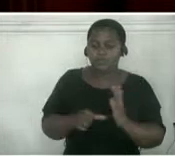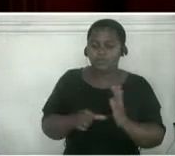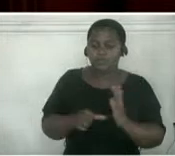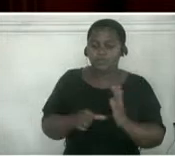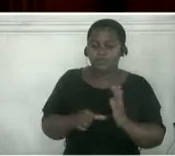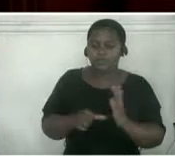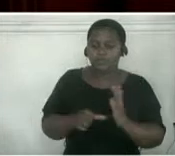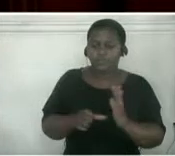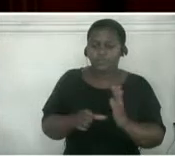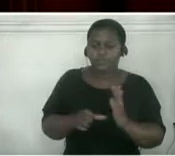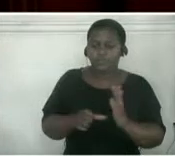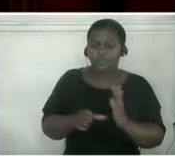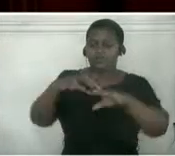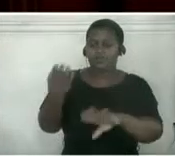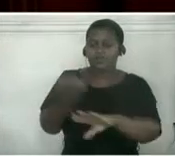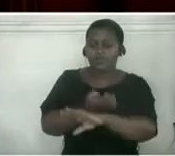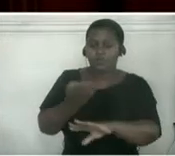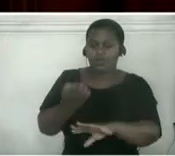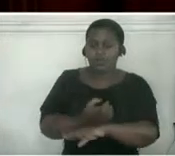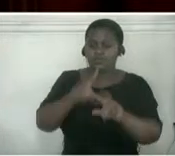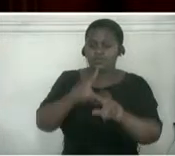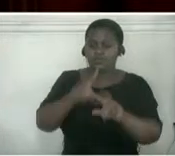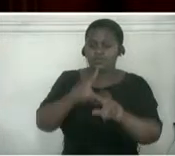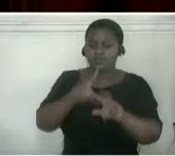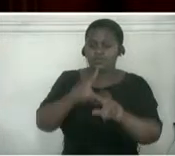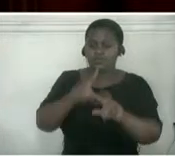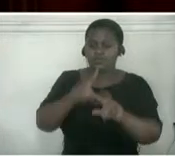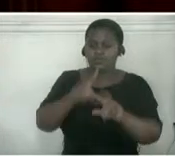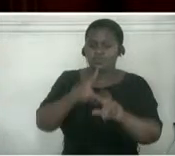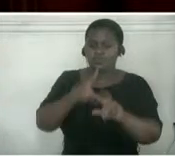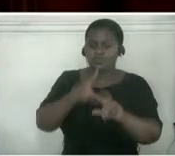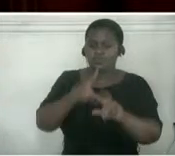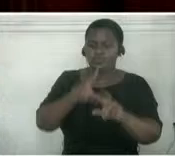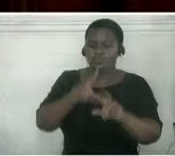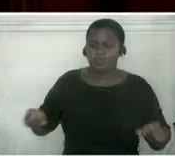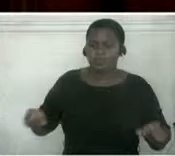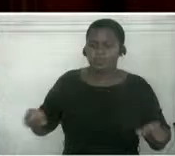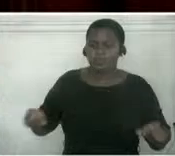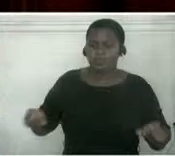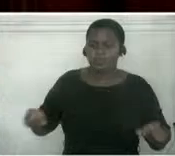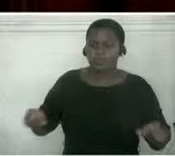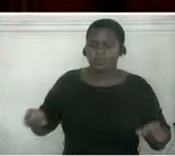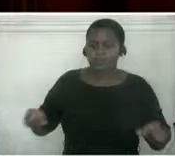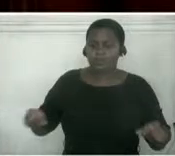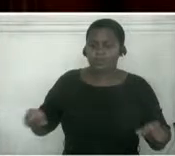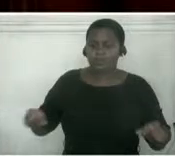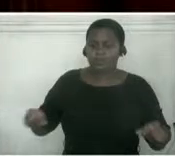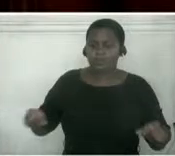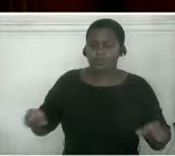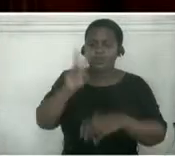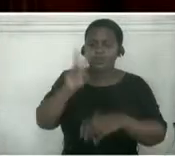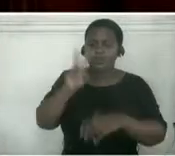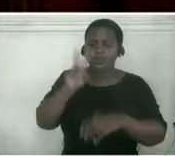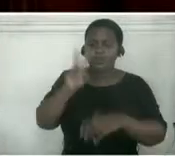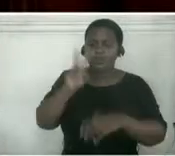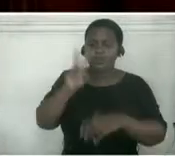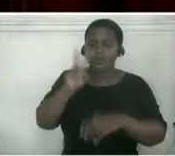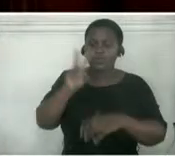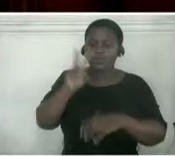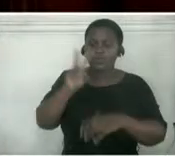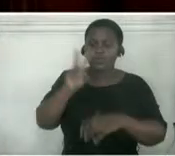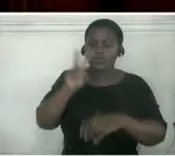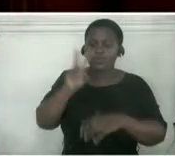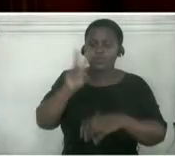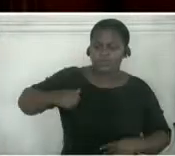our economy and restoring people. To establish the state of water provision in all